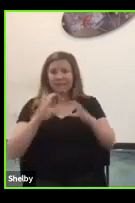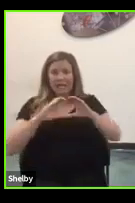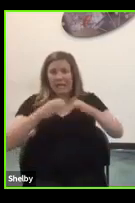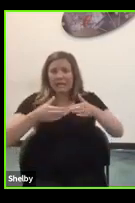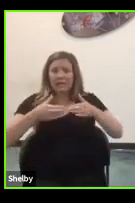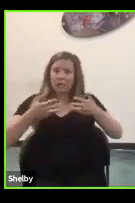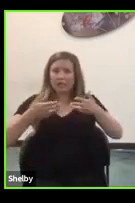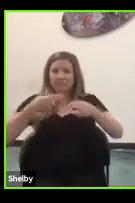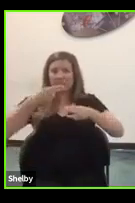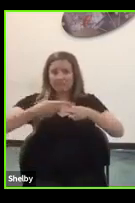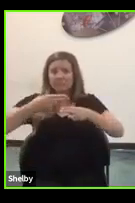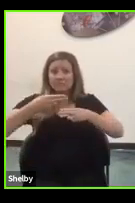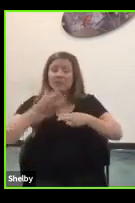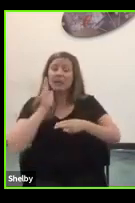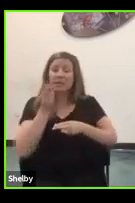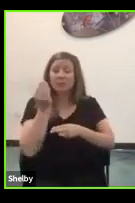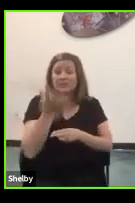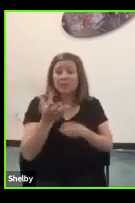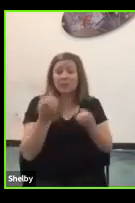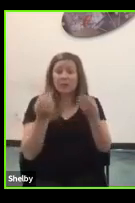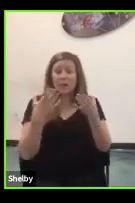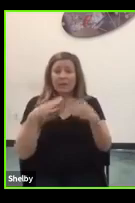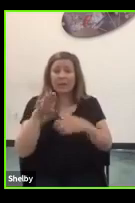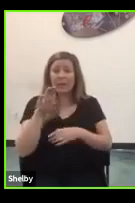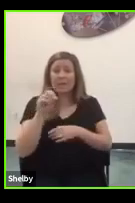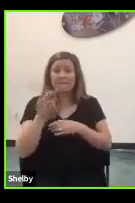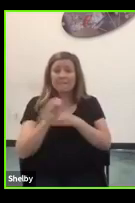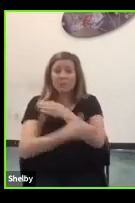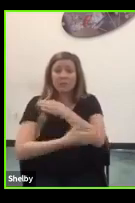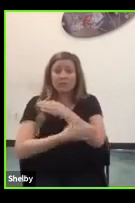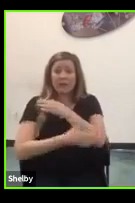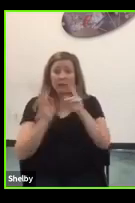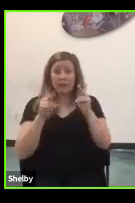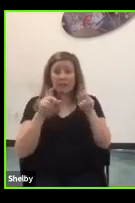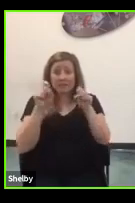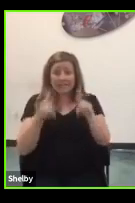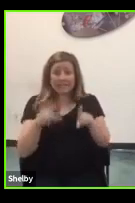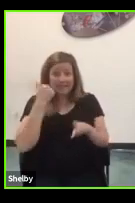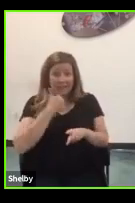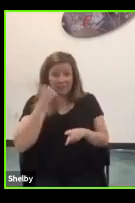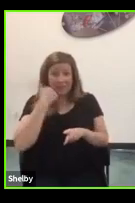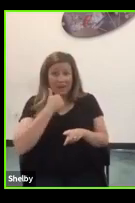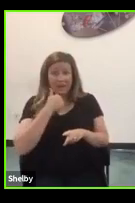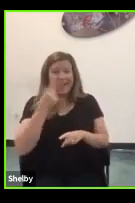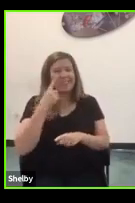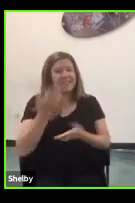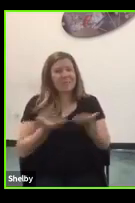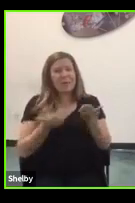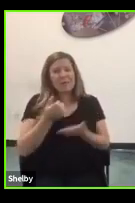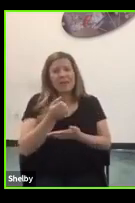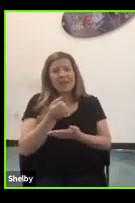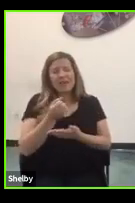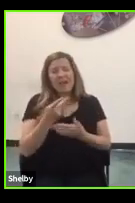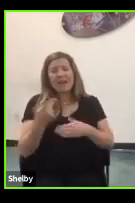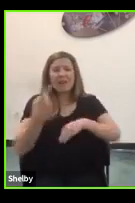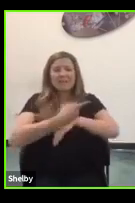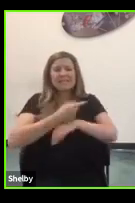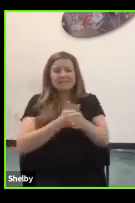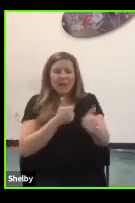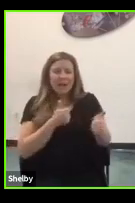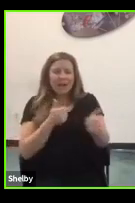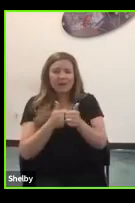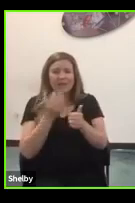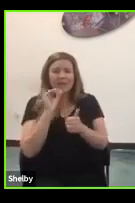category sub-tab there that will tell you how many Boone County residents are tested each day. I think there might be a couple-day lag as far as gathering